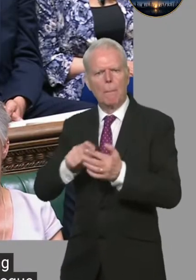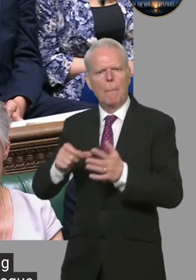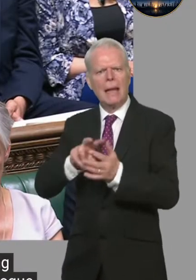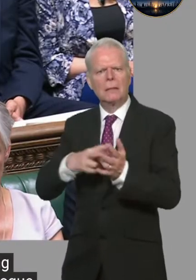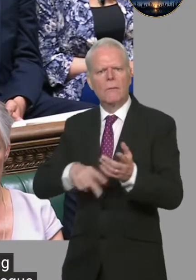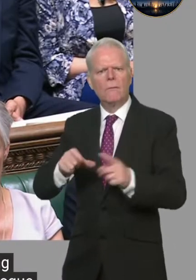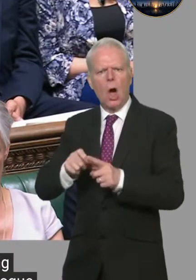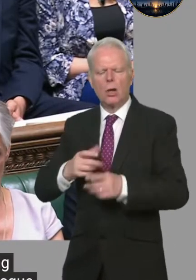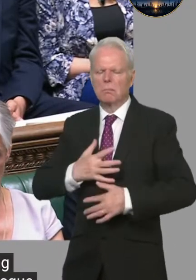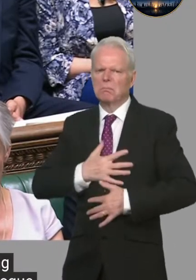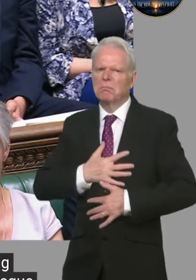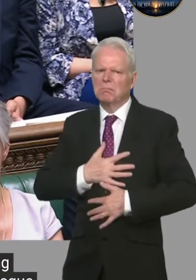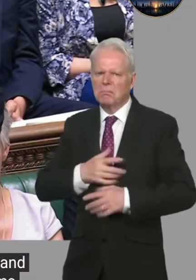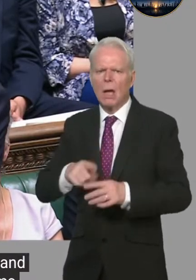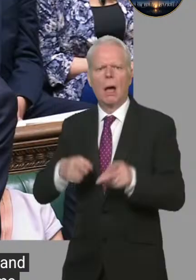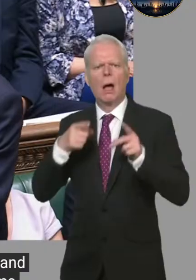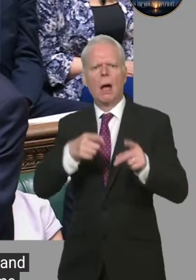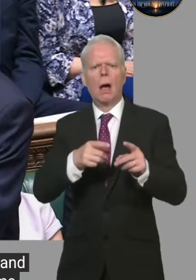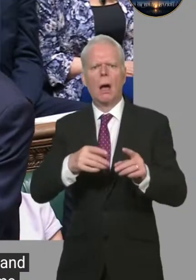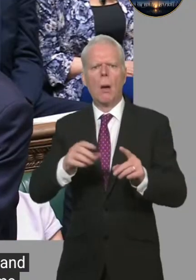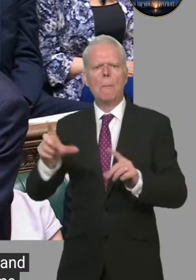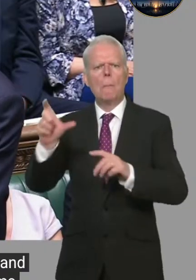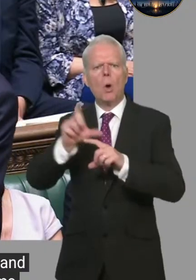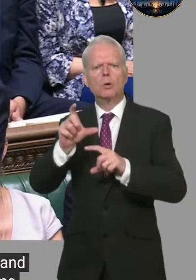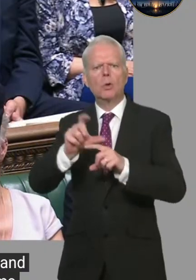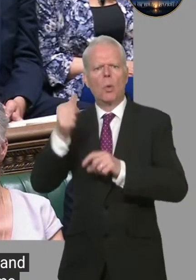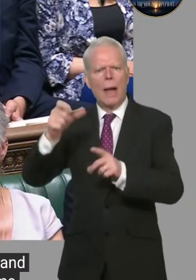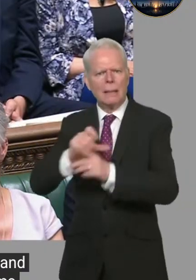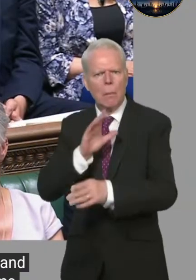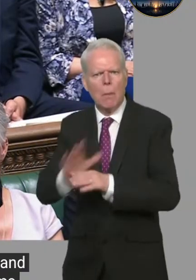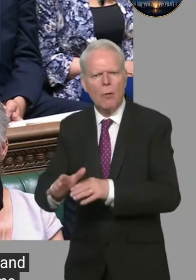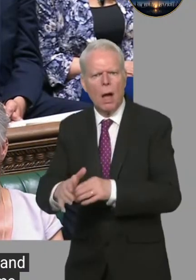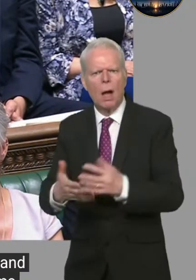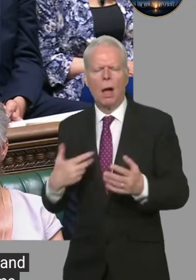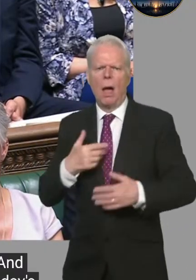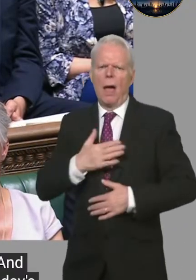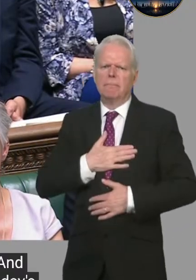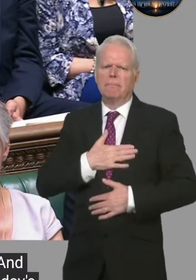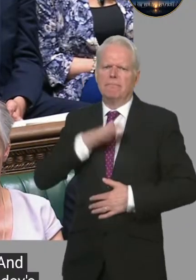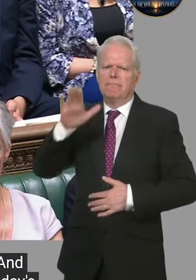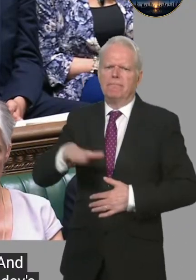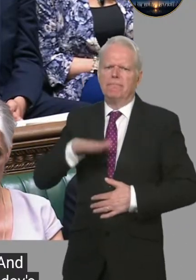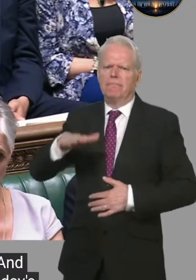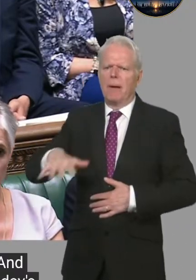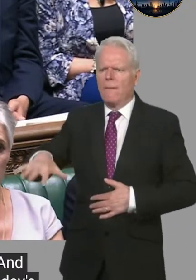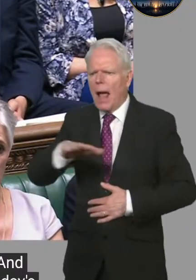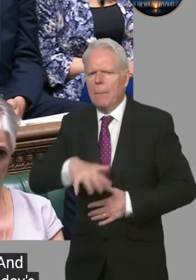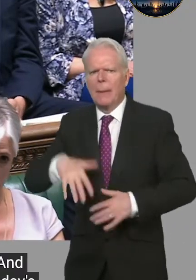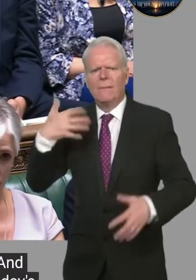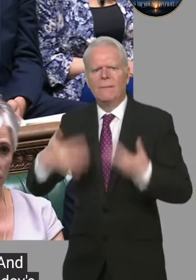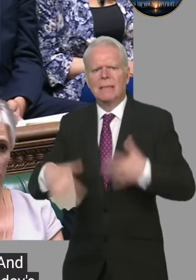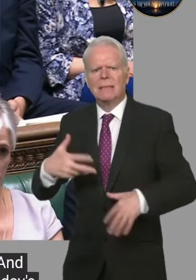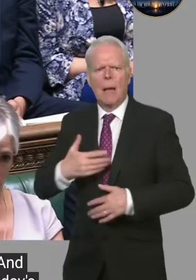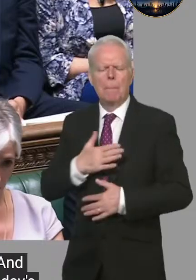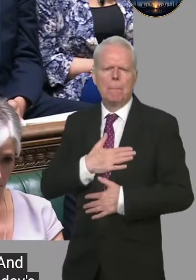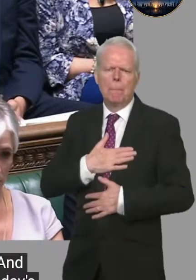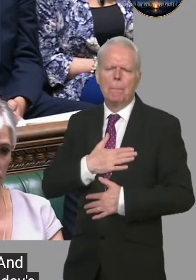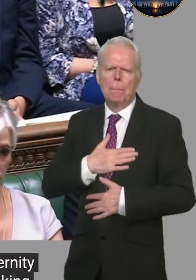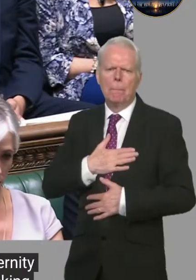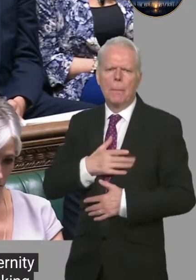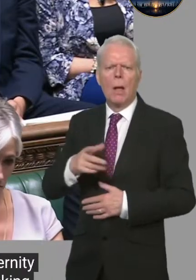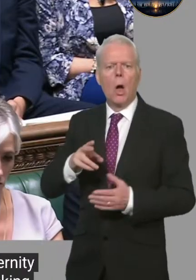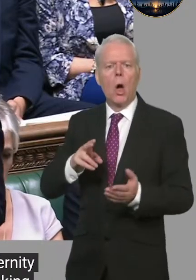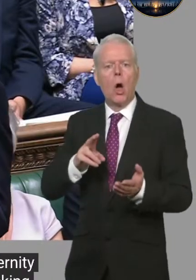which is truly shocking. I hope the government will rise to this moment and implement Donna Ockenden recommendations in full without